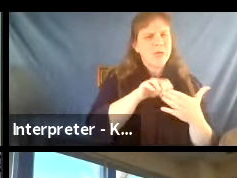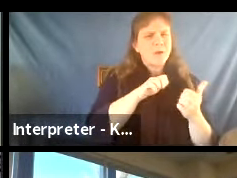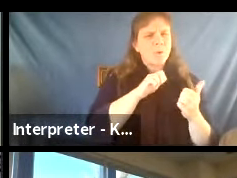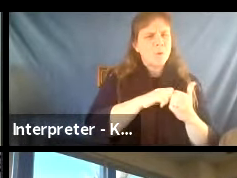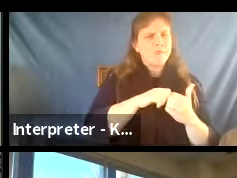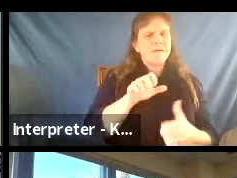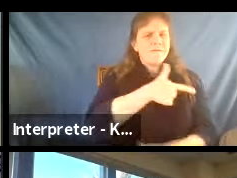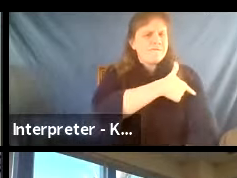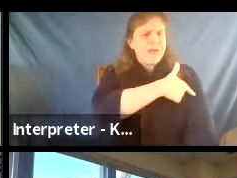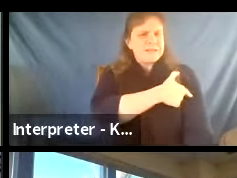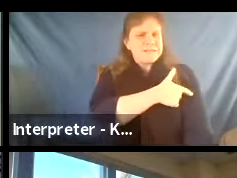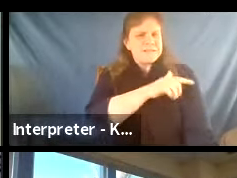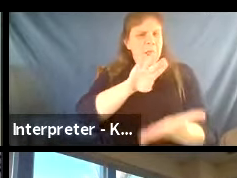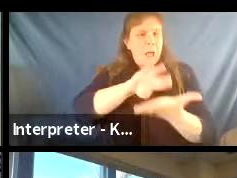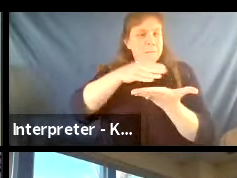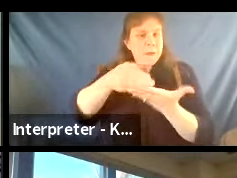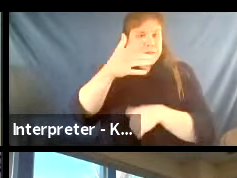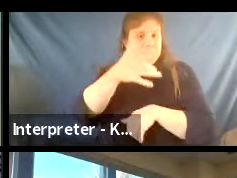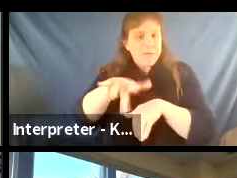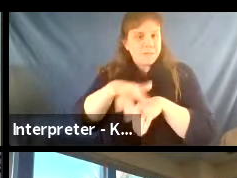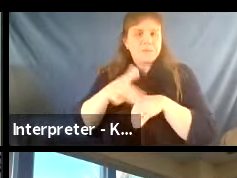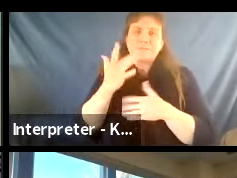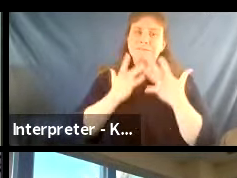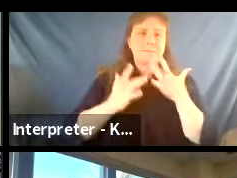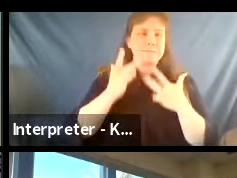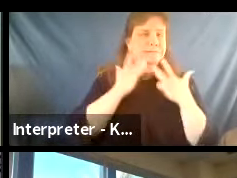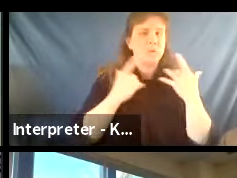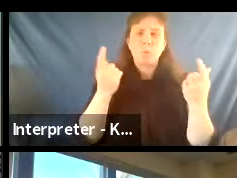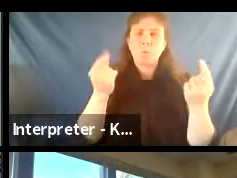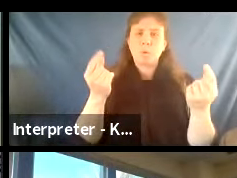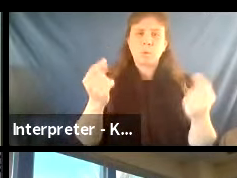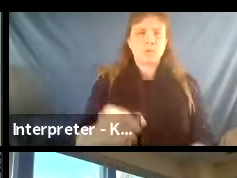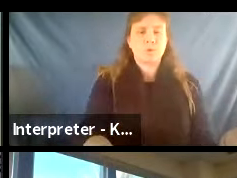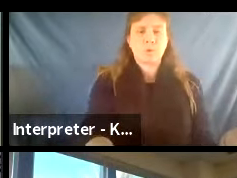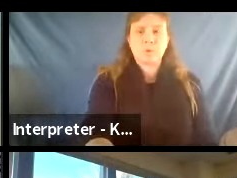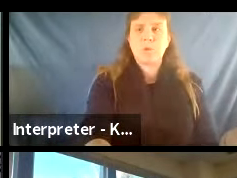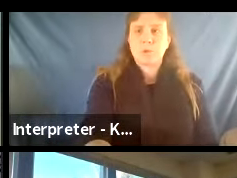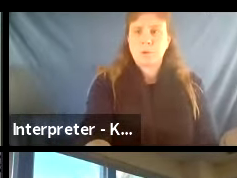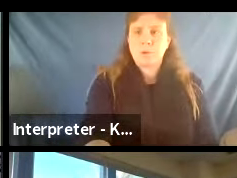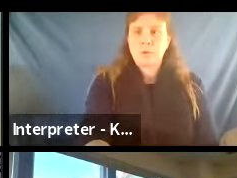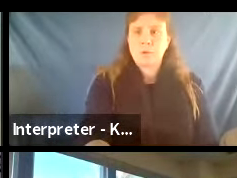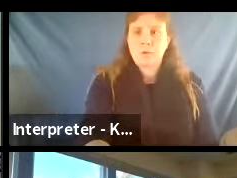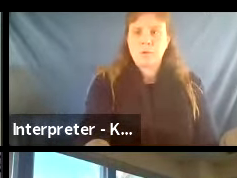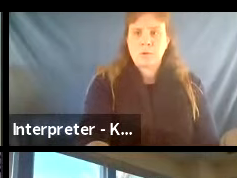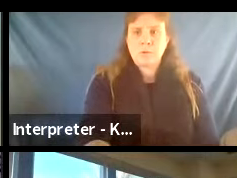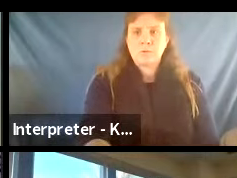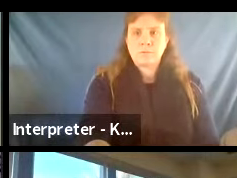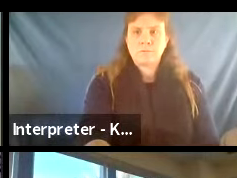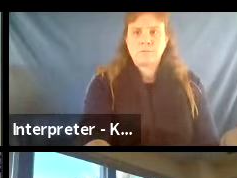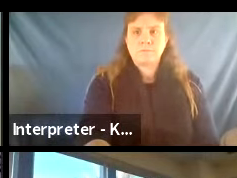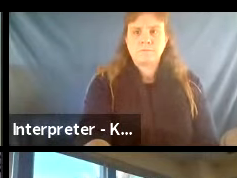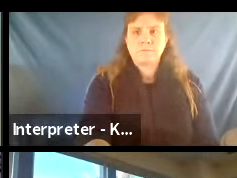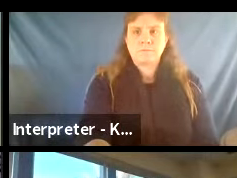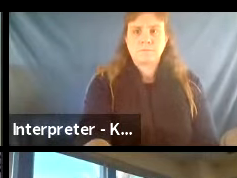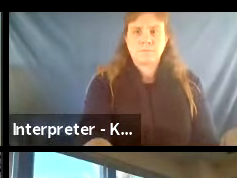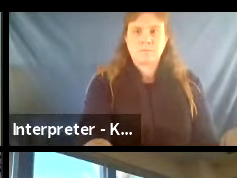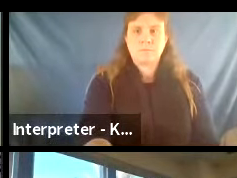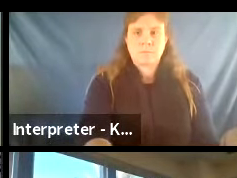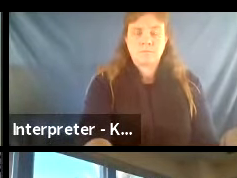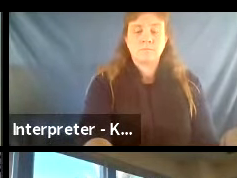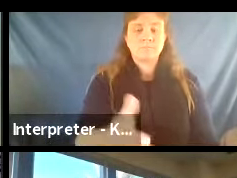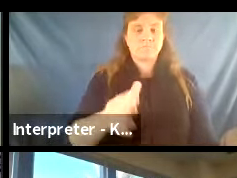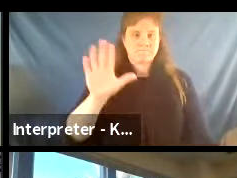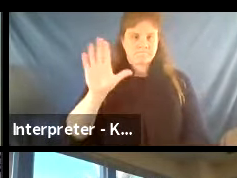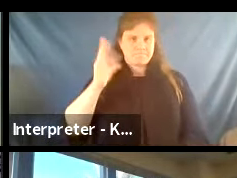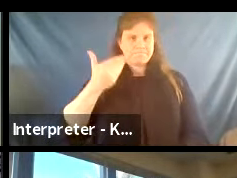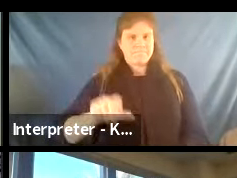and keeping it simple and consistent. Erica, this is Tomas. Can I add one comment? Sure, please do. Yeah, so one thing to